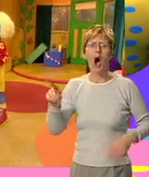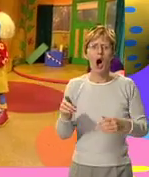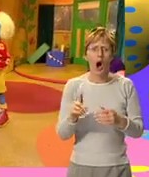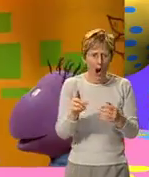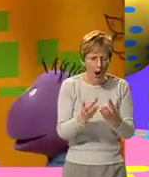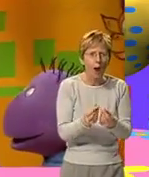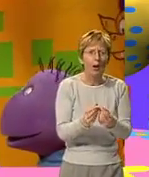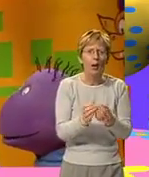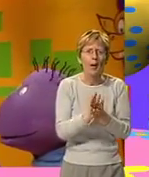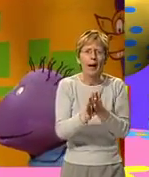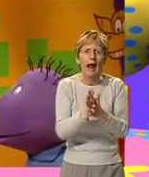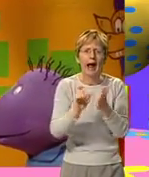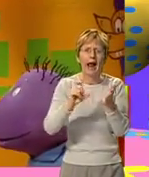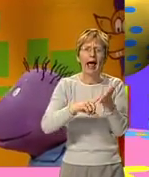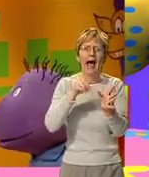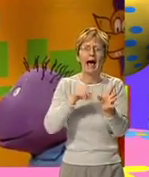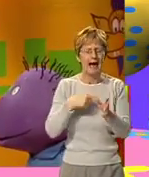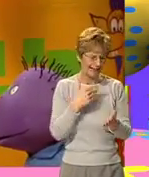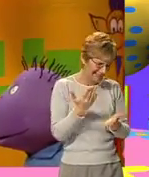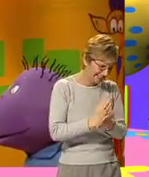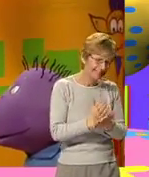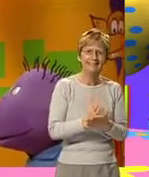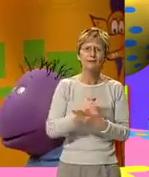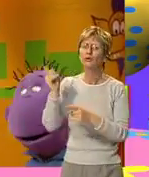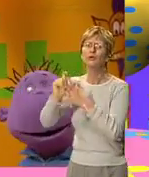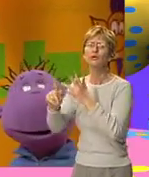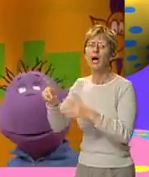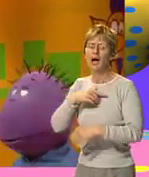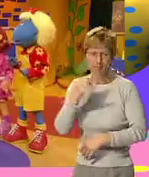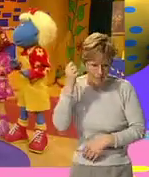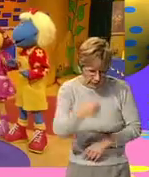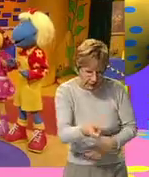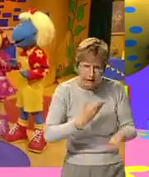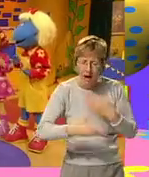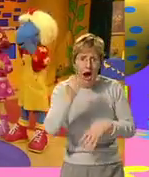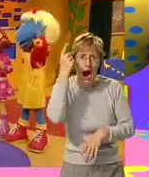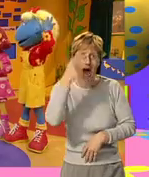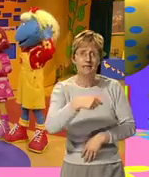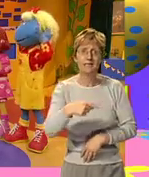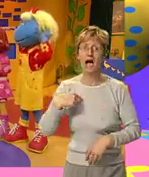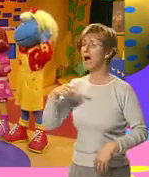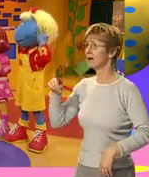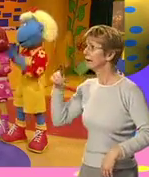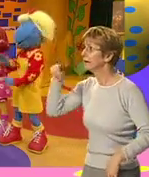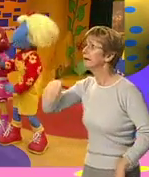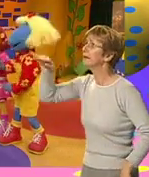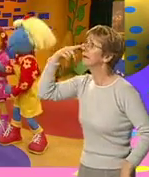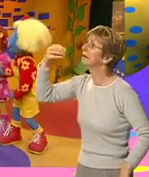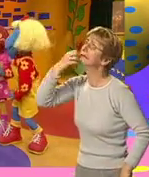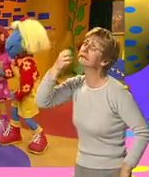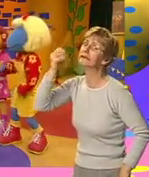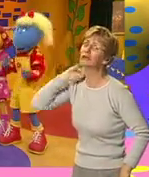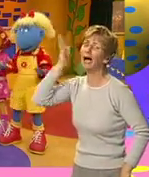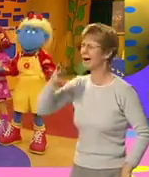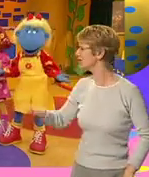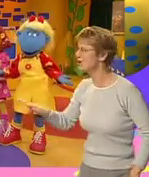do with it? I'm not sure yet. I thought you might have some ideas. Yeah. Oh, can you eat it? Oh, don't be silly,